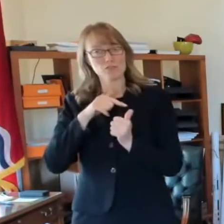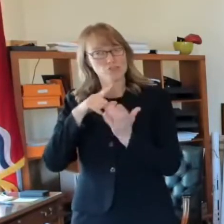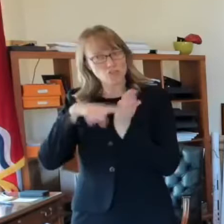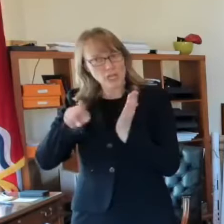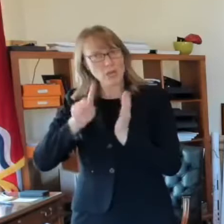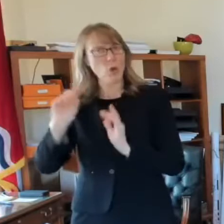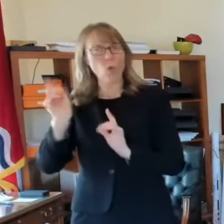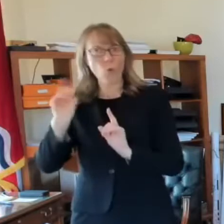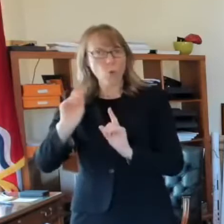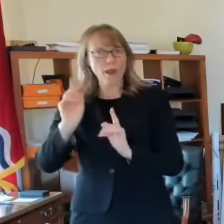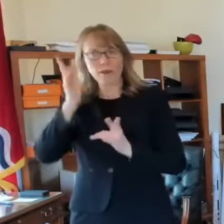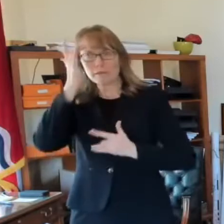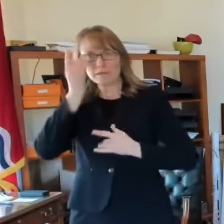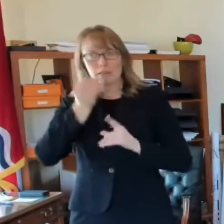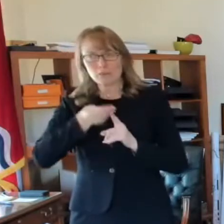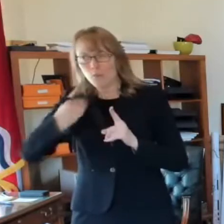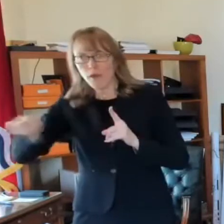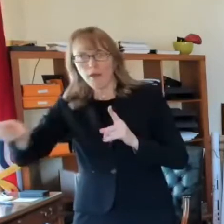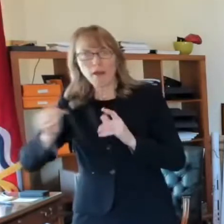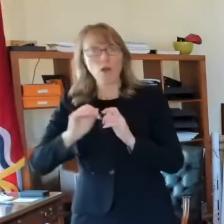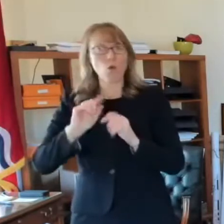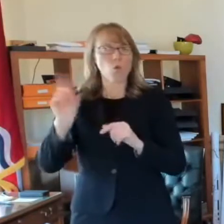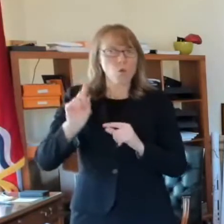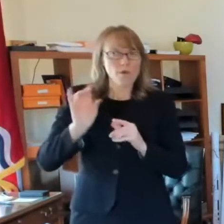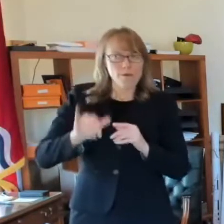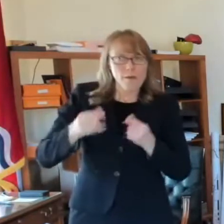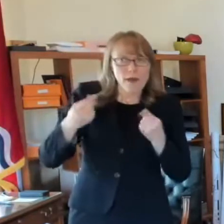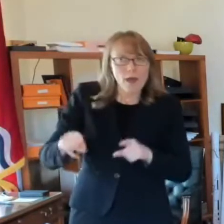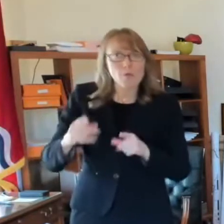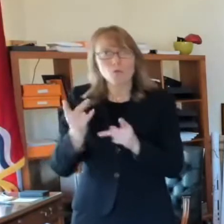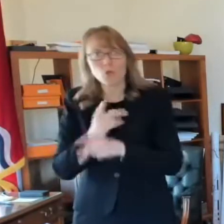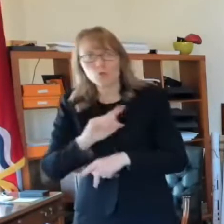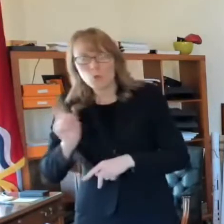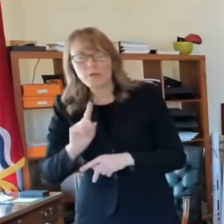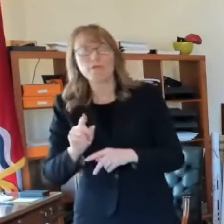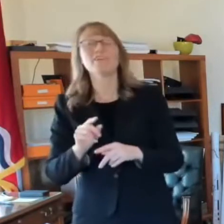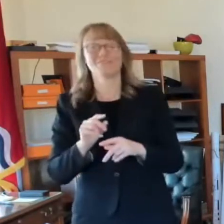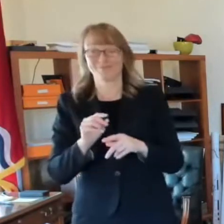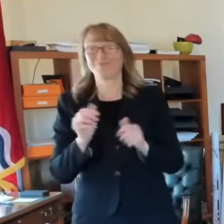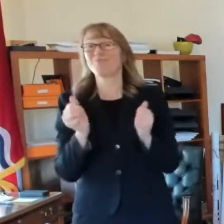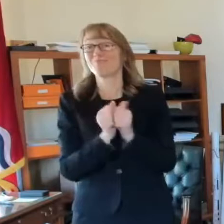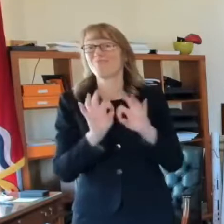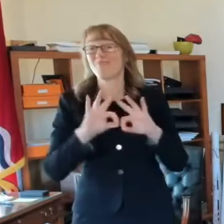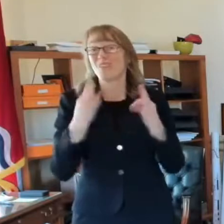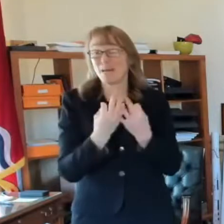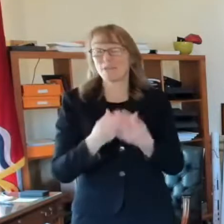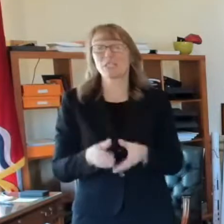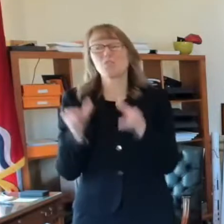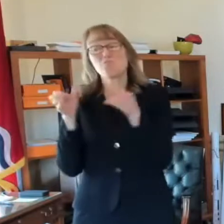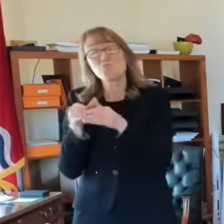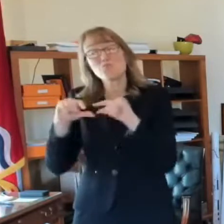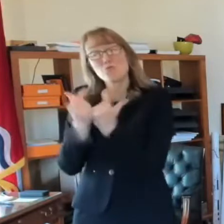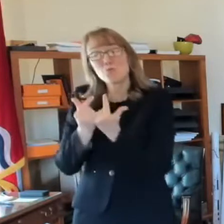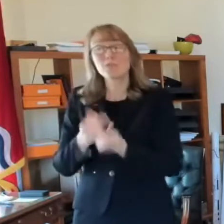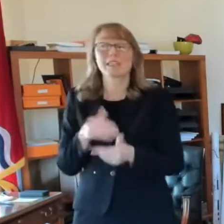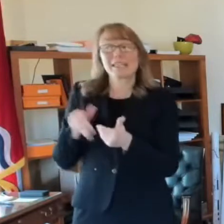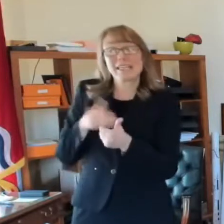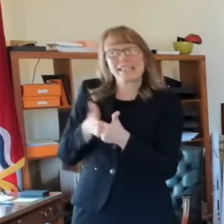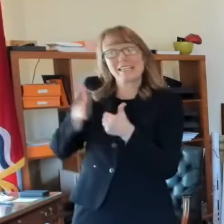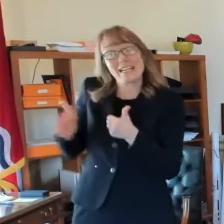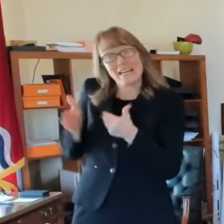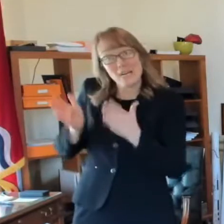happening among families. It's happening in small groups, friends, neighbors,